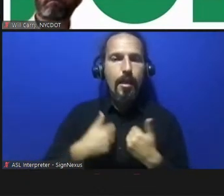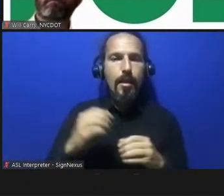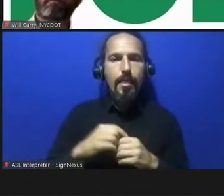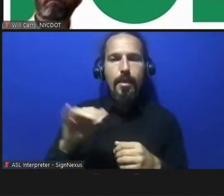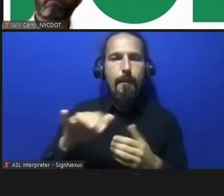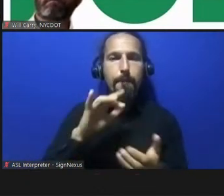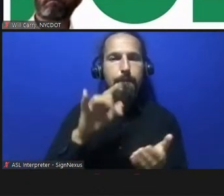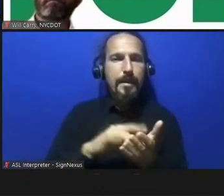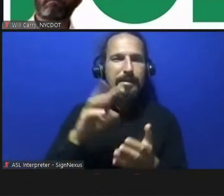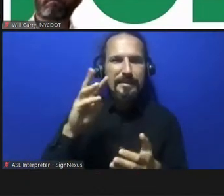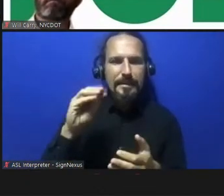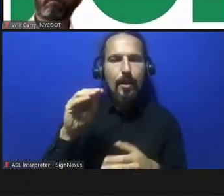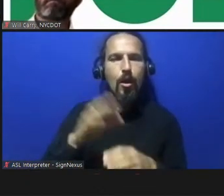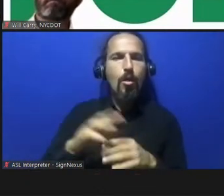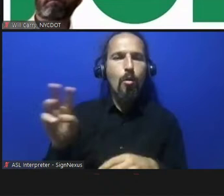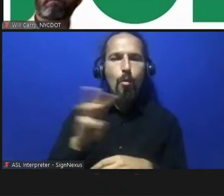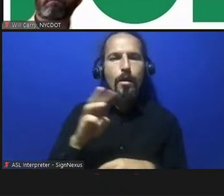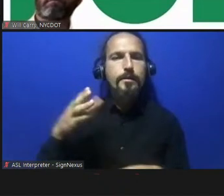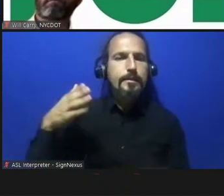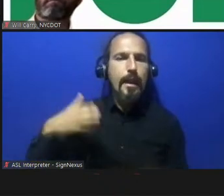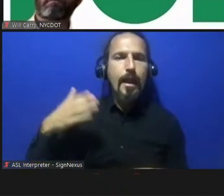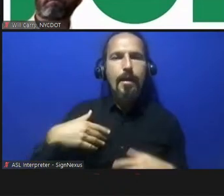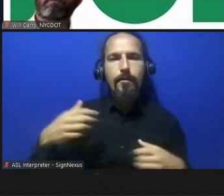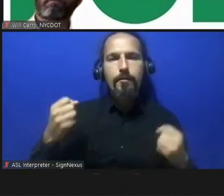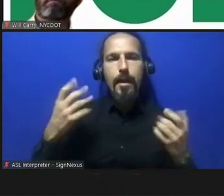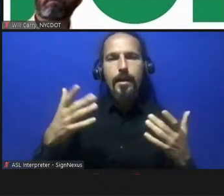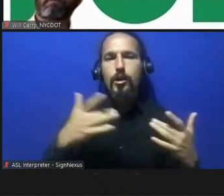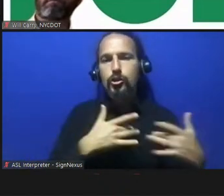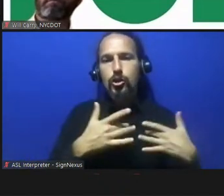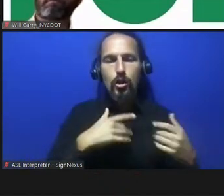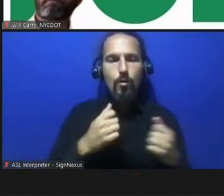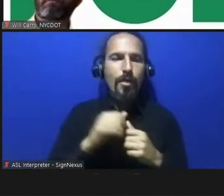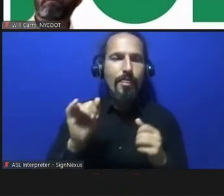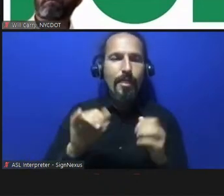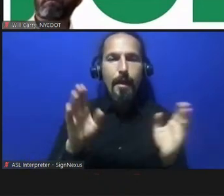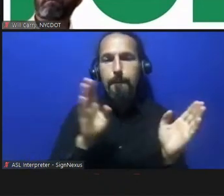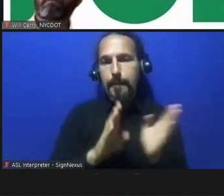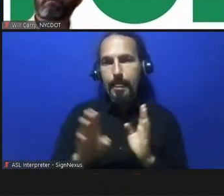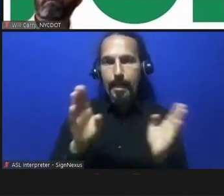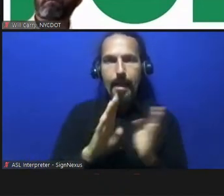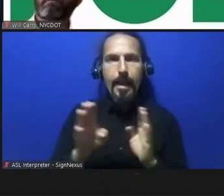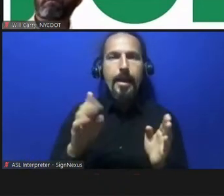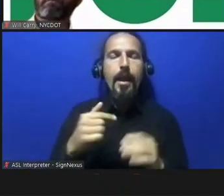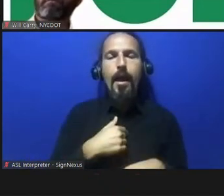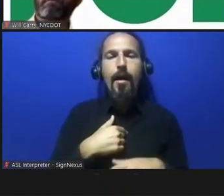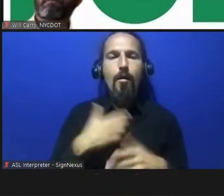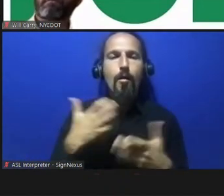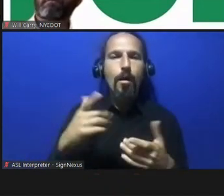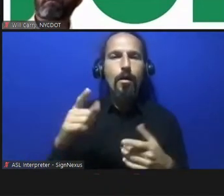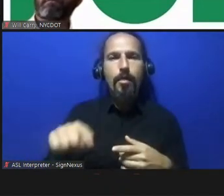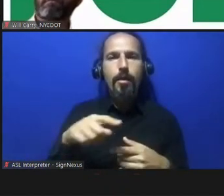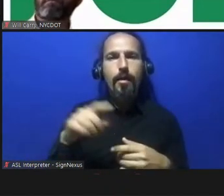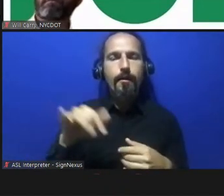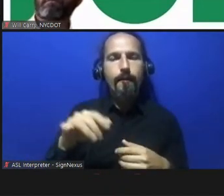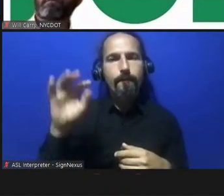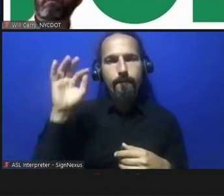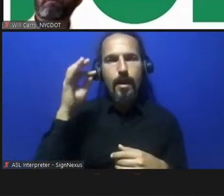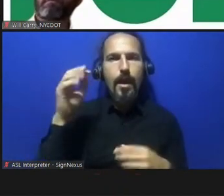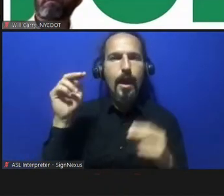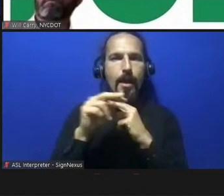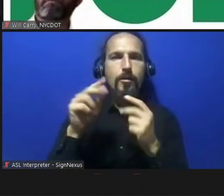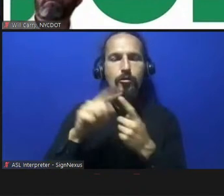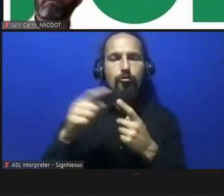60s on the west side i have several concerns with this plan and i implored the federal highway administration to